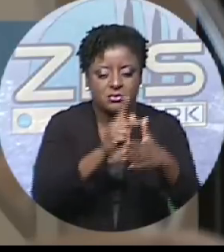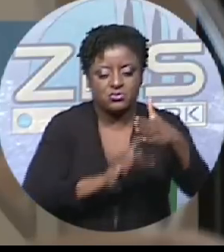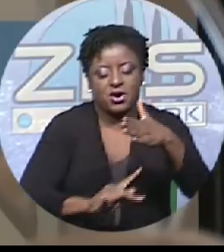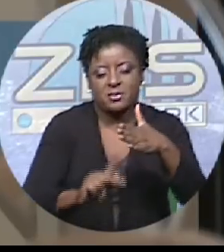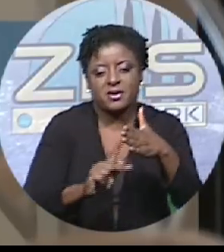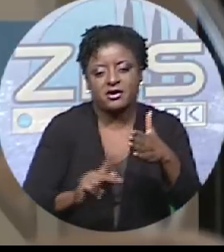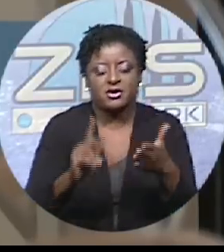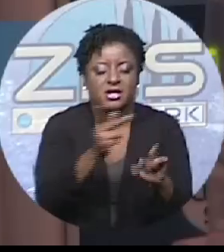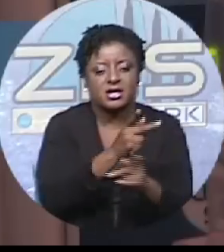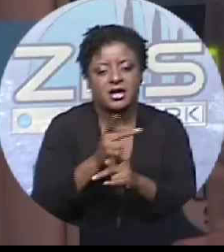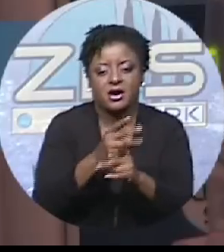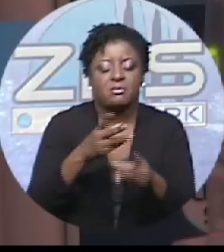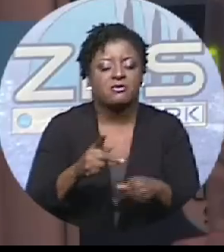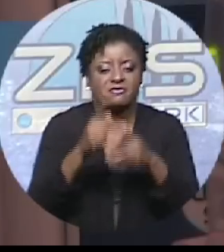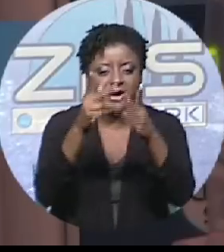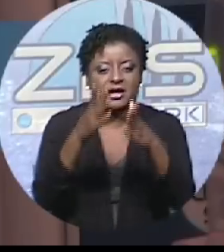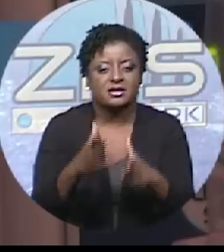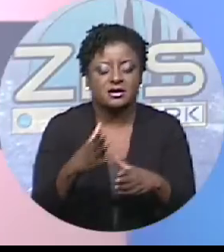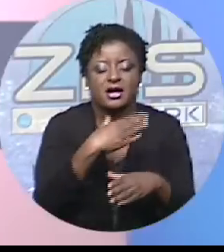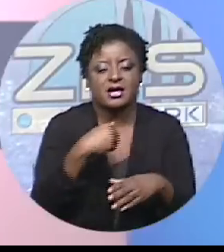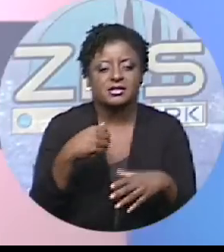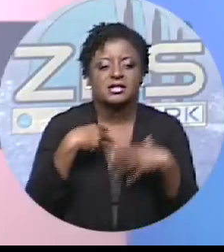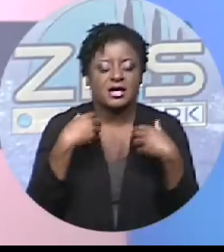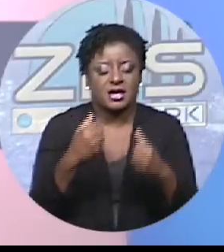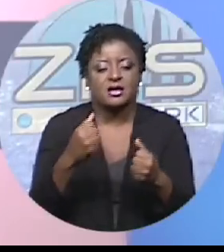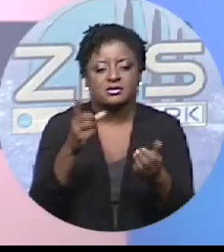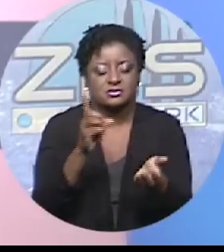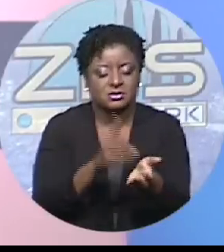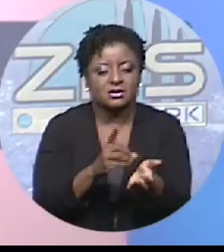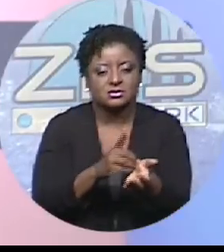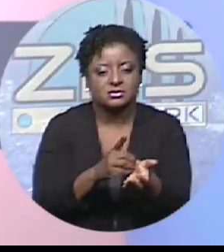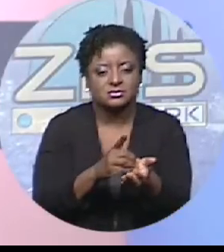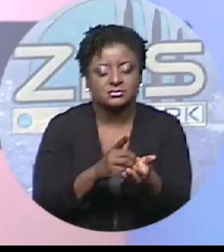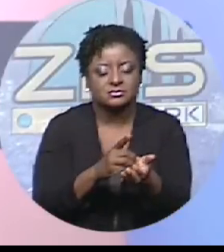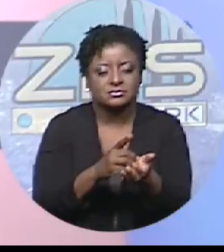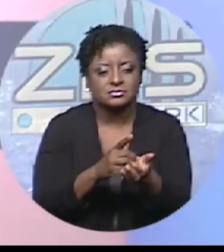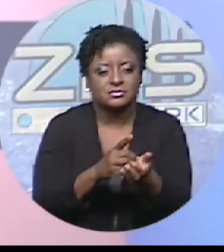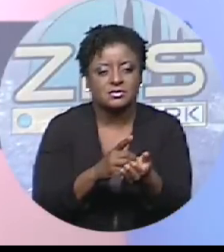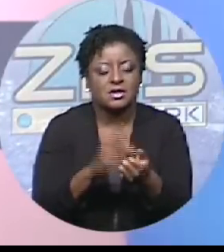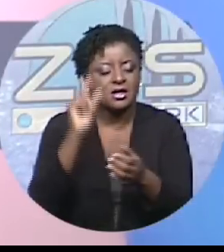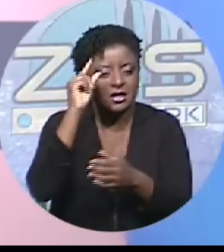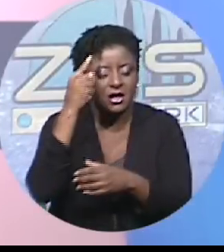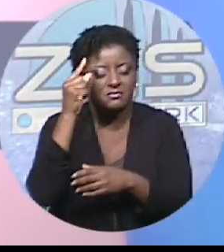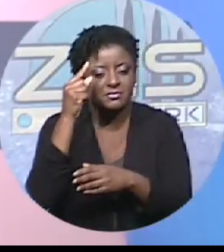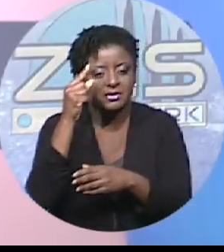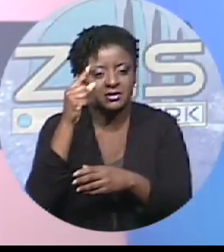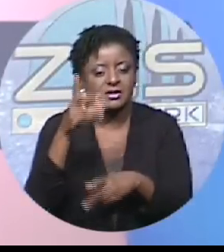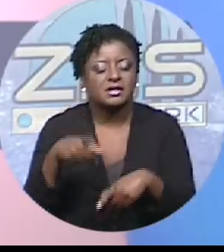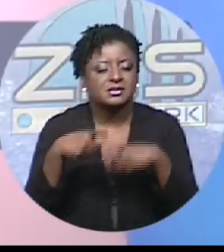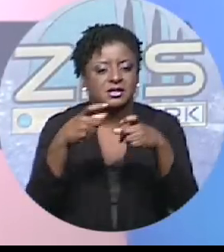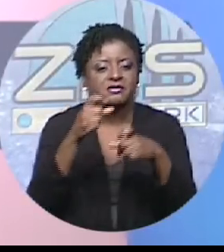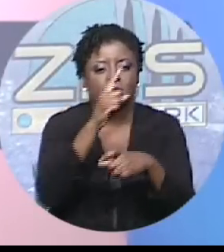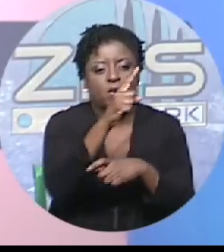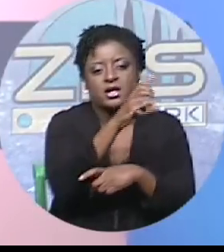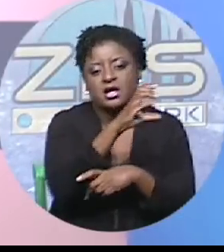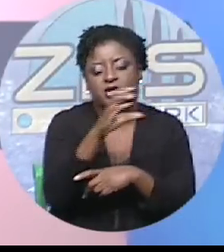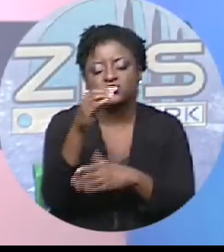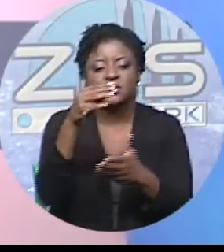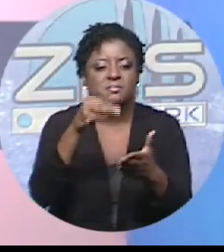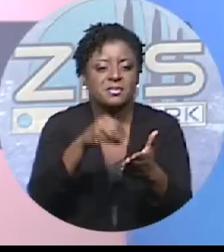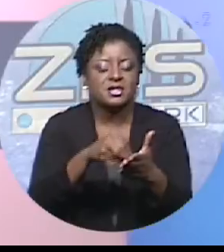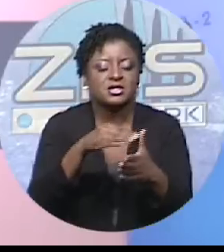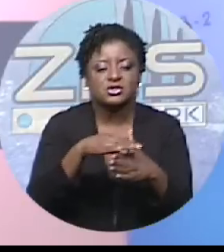administrator. Deputy Chief Medical Officer Dr. DeLon Brennan confirmed that government has allocated approximately $100 million